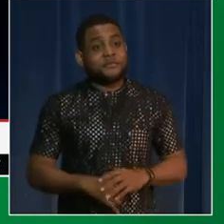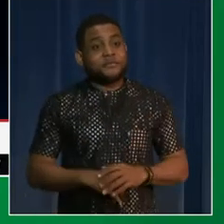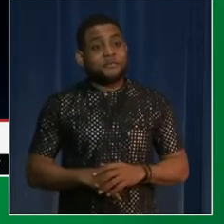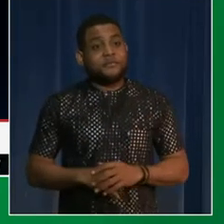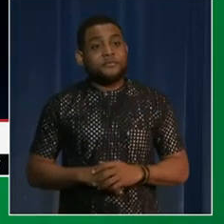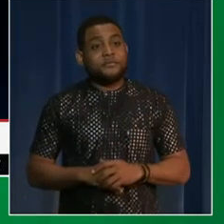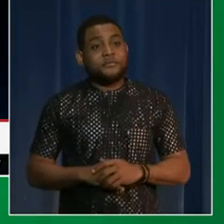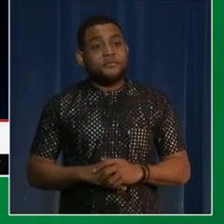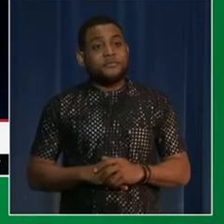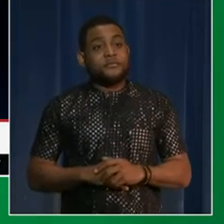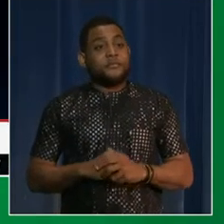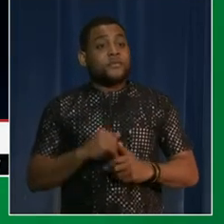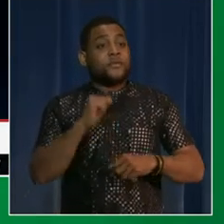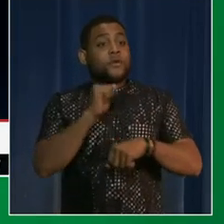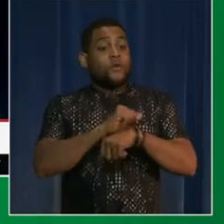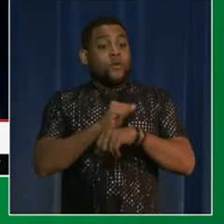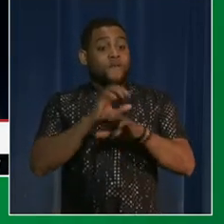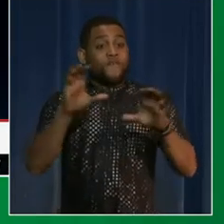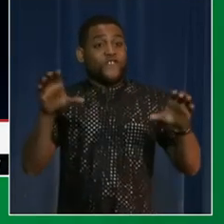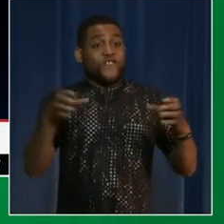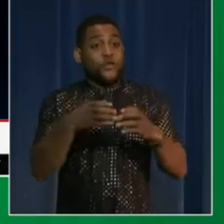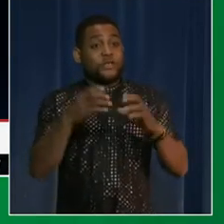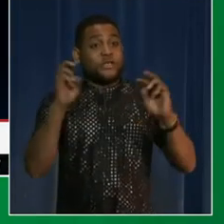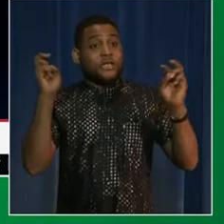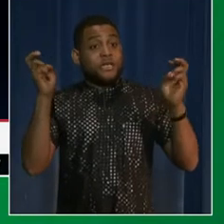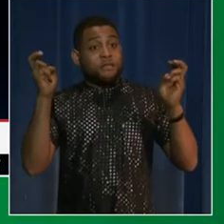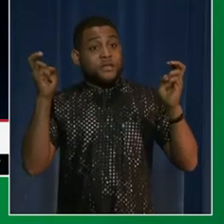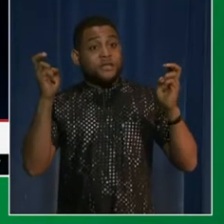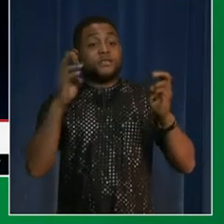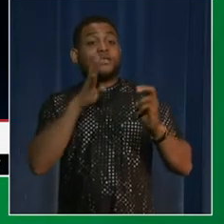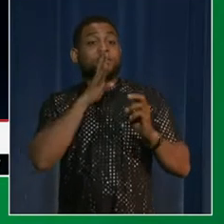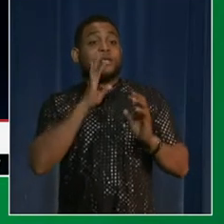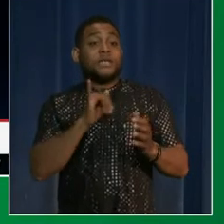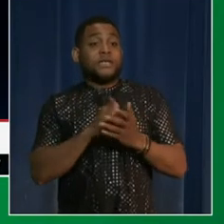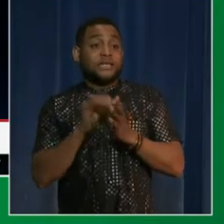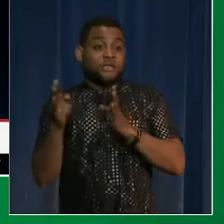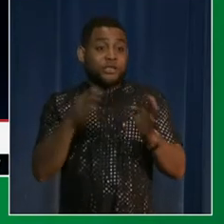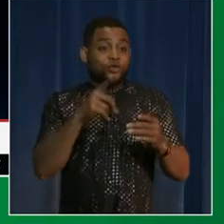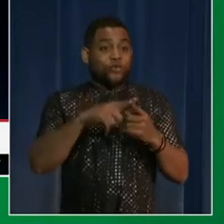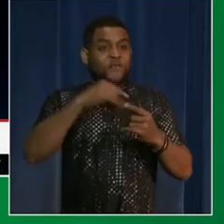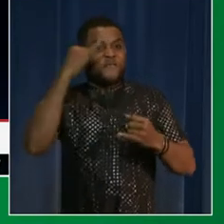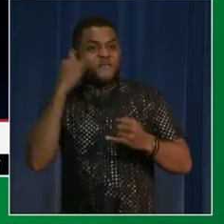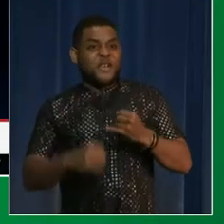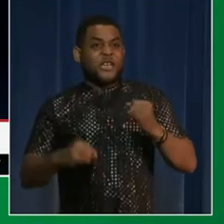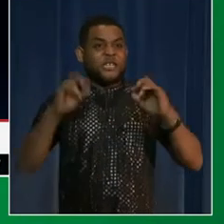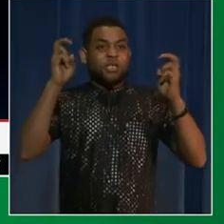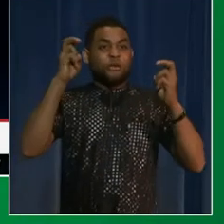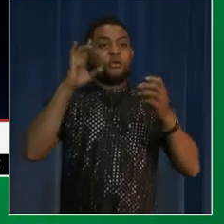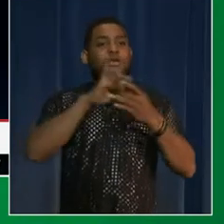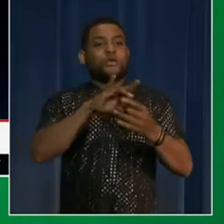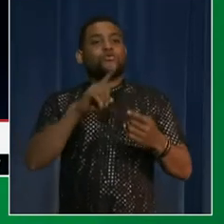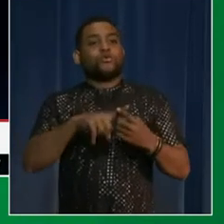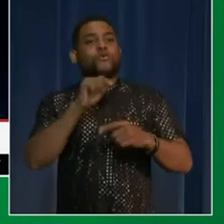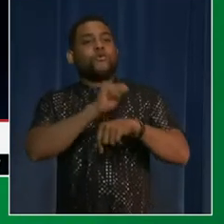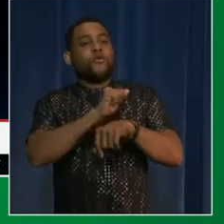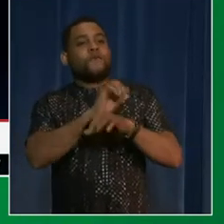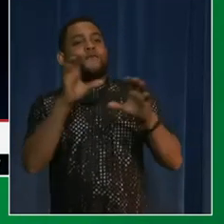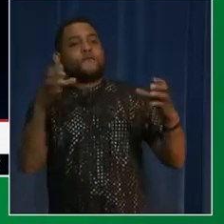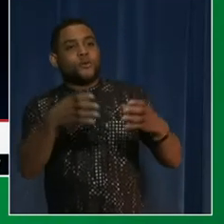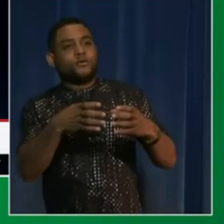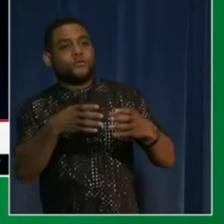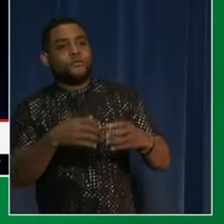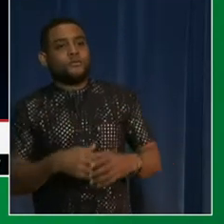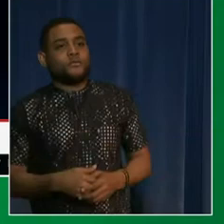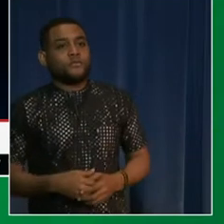Workforce theme speakers. It's time to shift to our final theme of the day, workforce. Next to the stage, I present